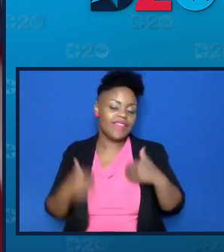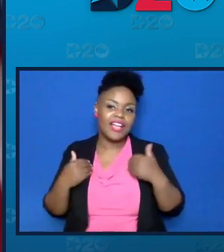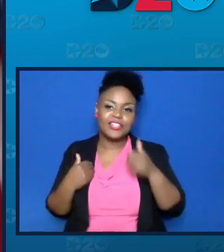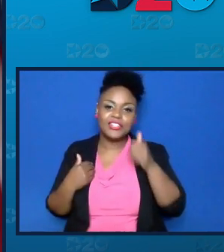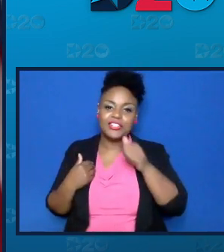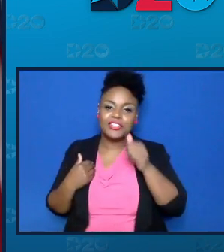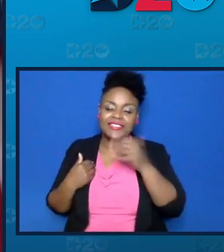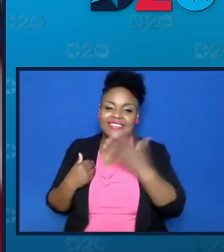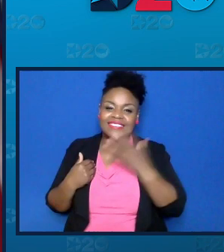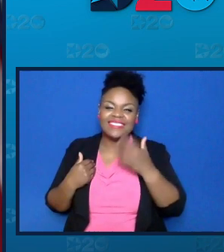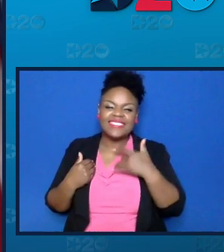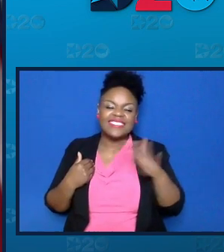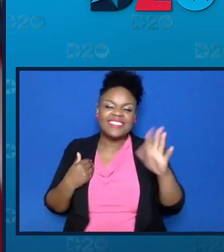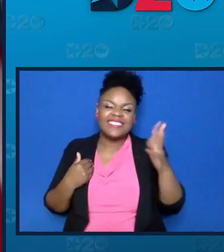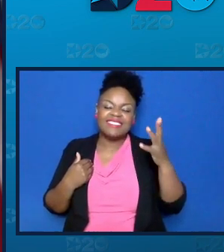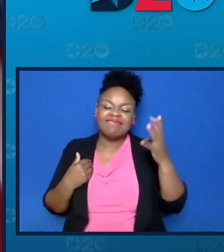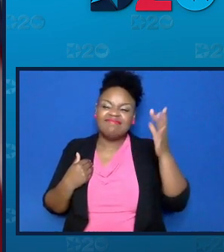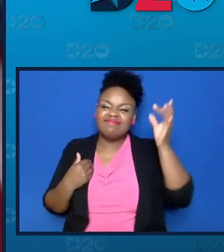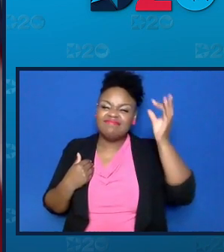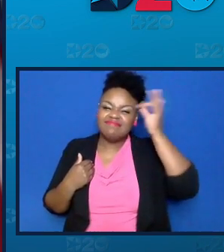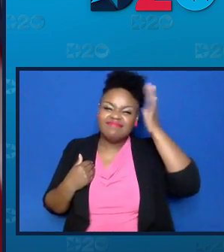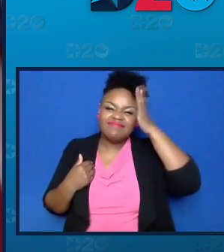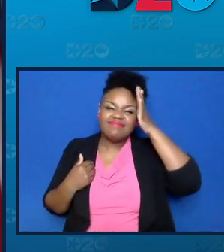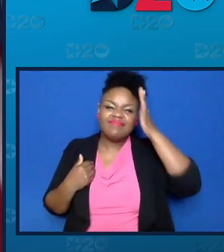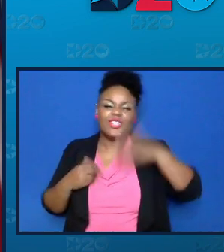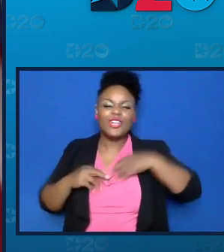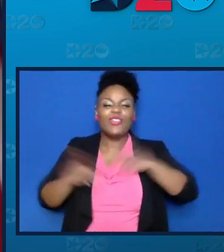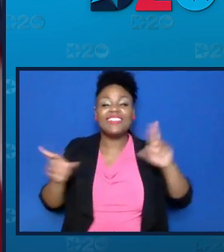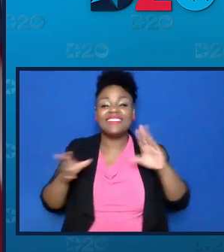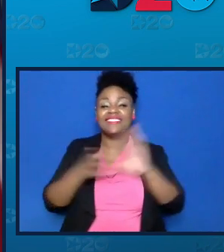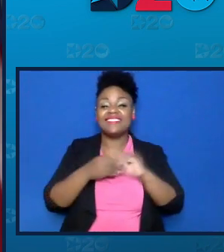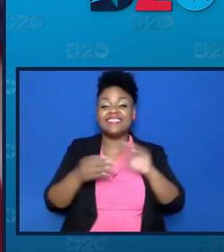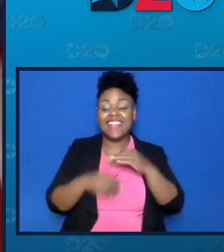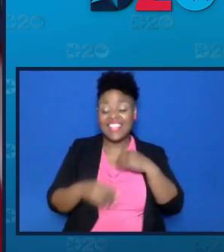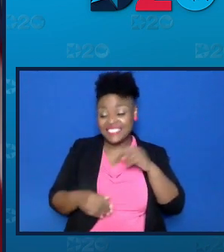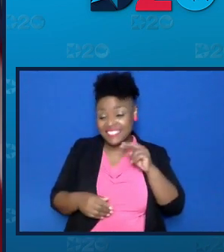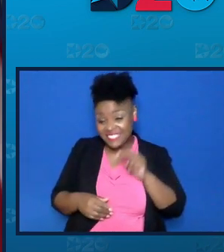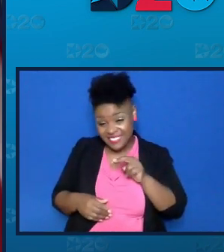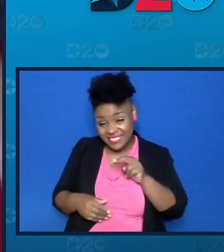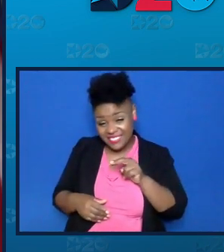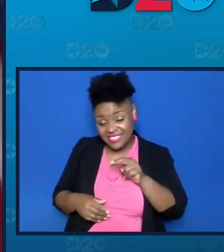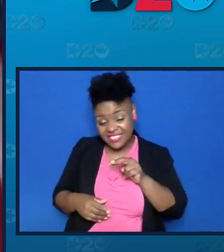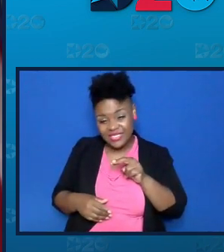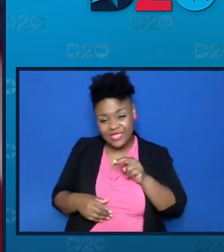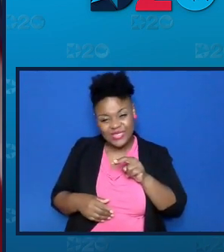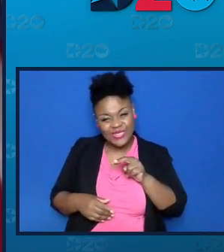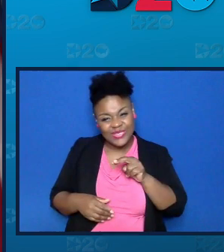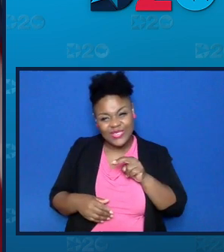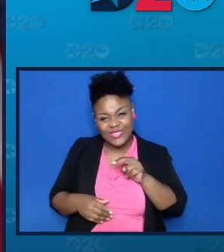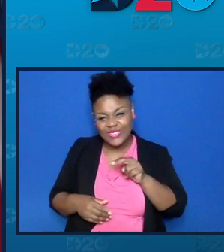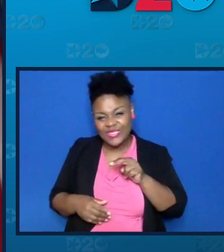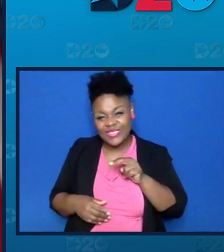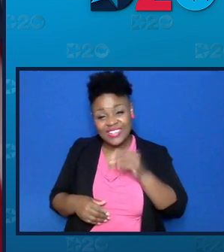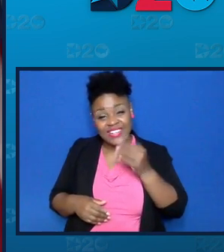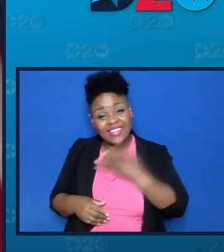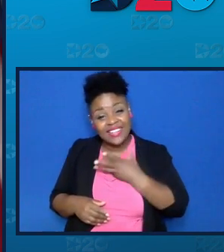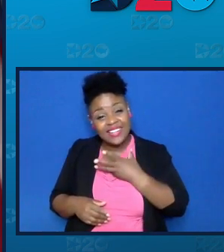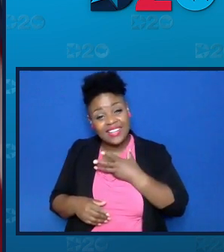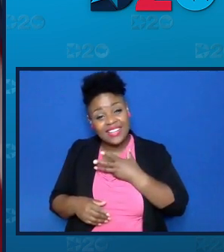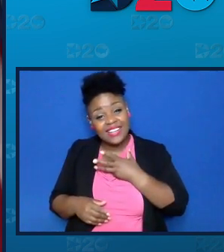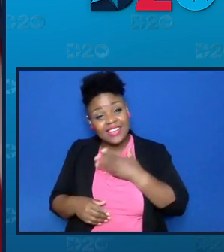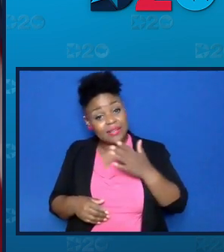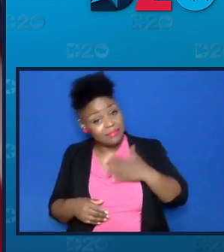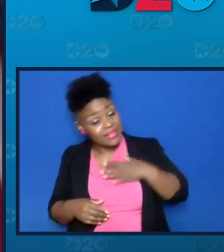her, she looked in my eyes and she said, and I quote, "Daddy changed the world.